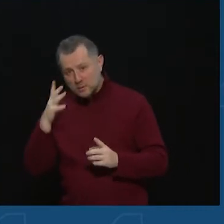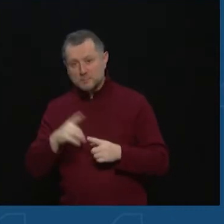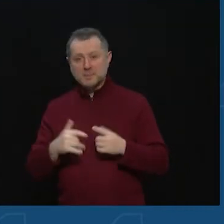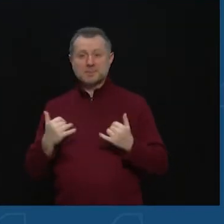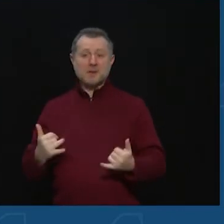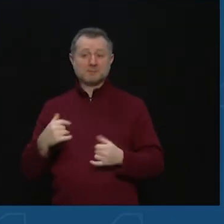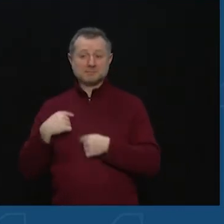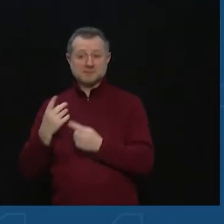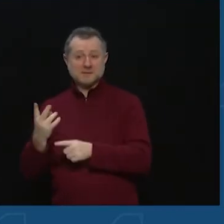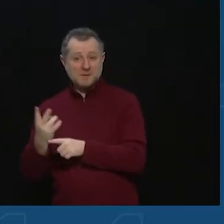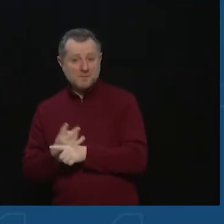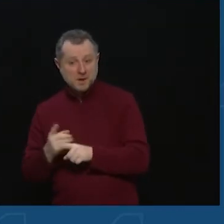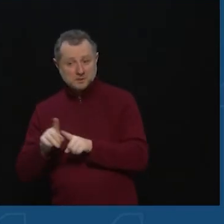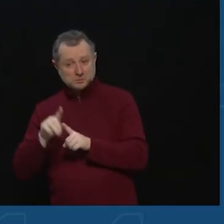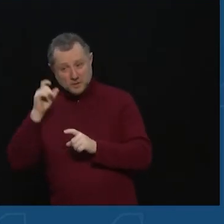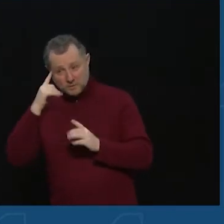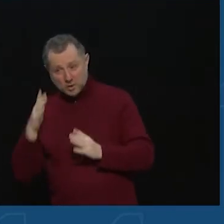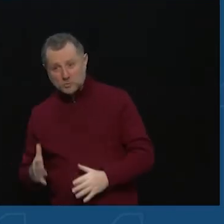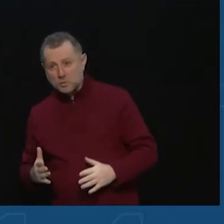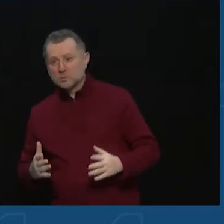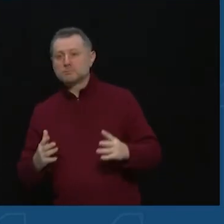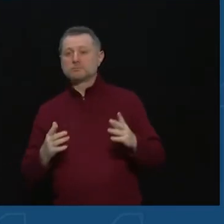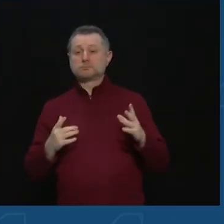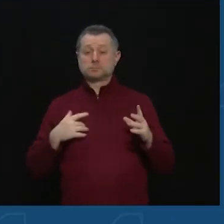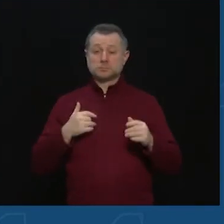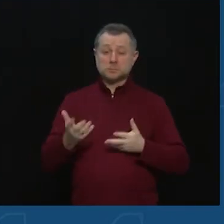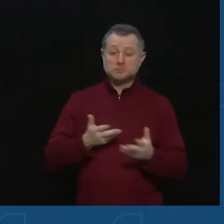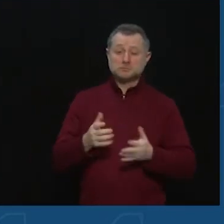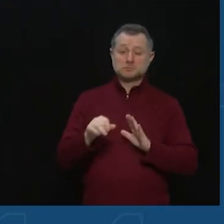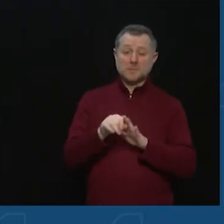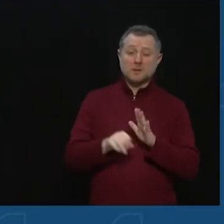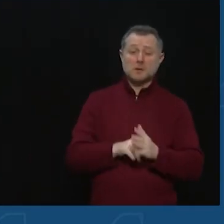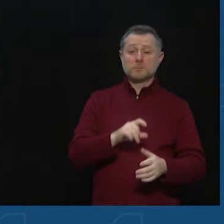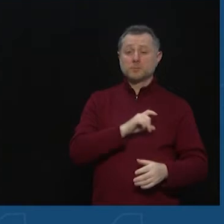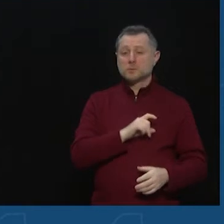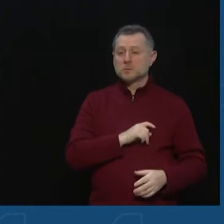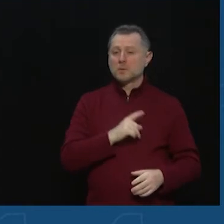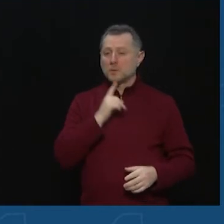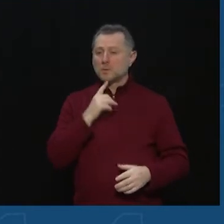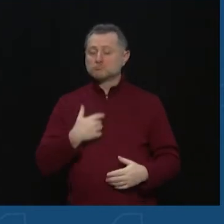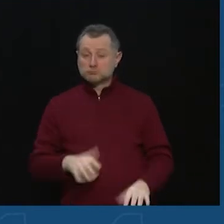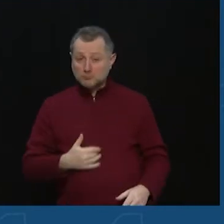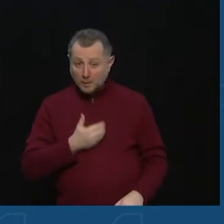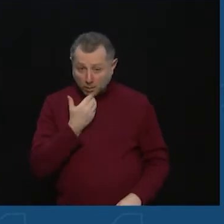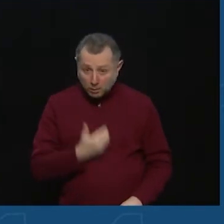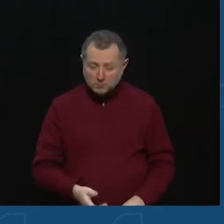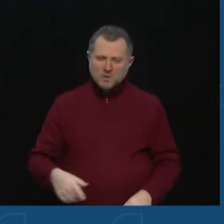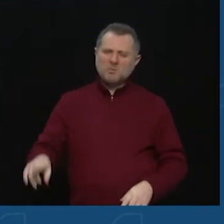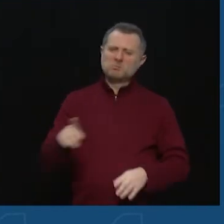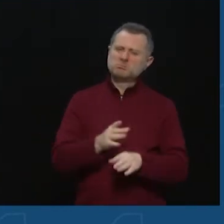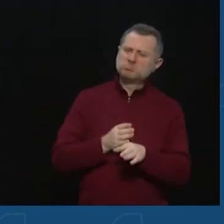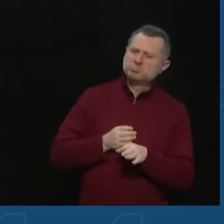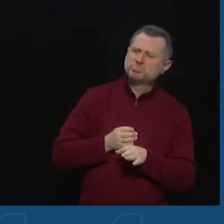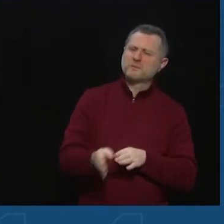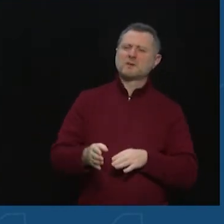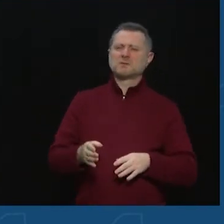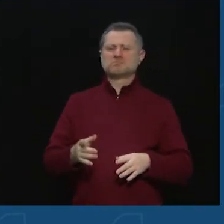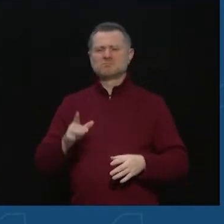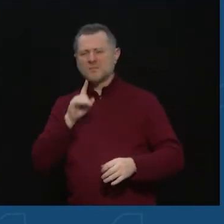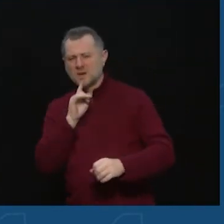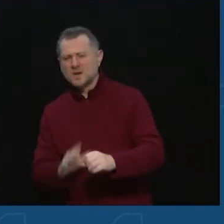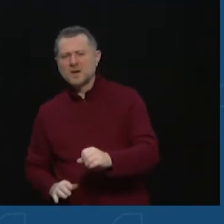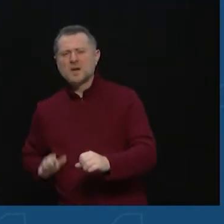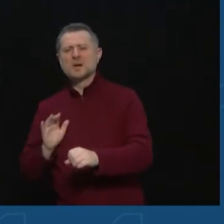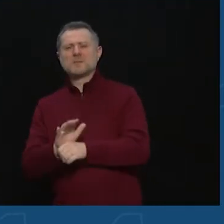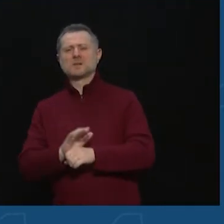I've never ceased to be amazed by their professionalism, their commitment to their duty, and their willingness to go